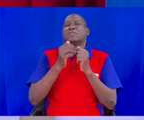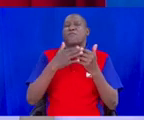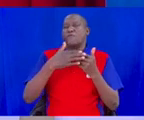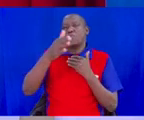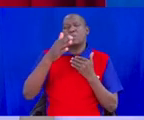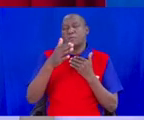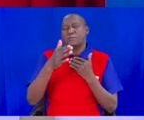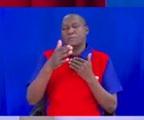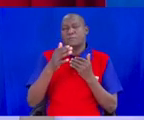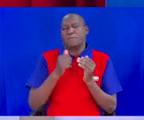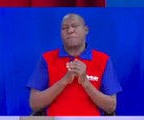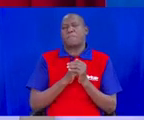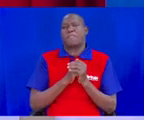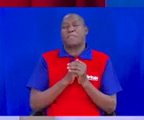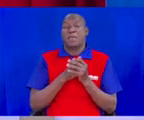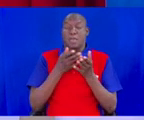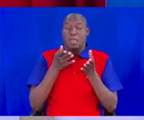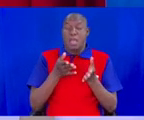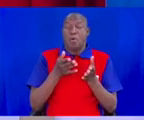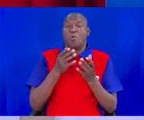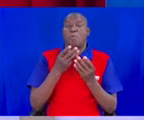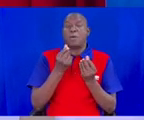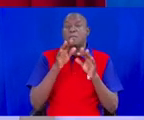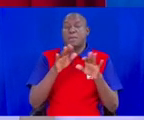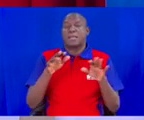Currently, our money market rate is at